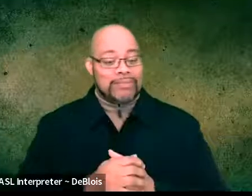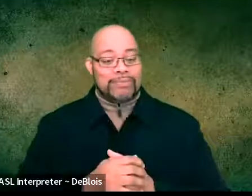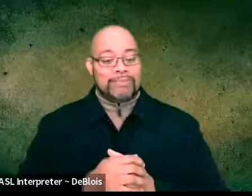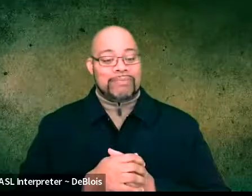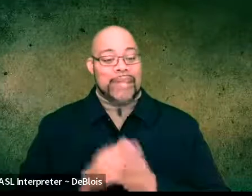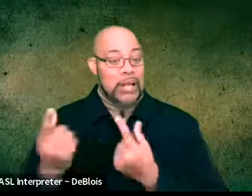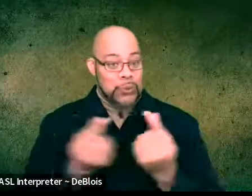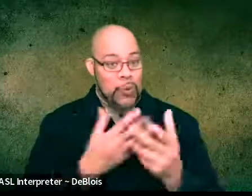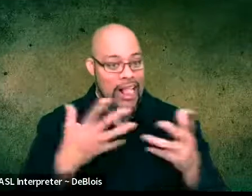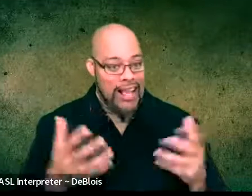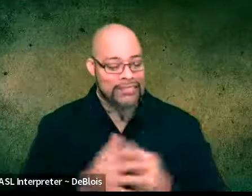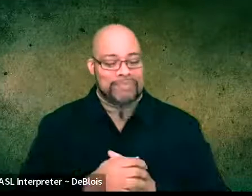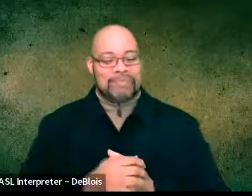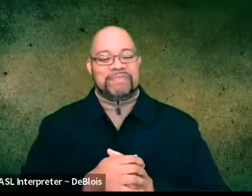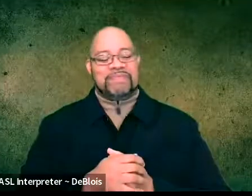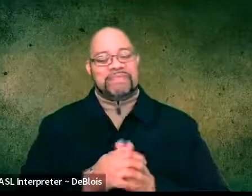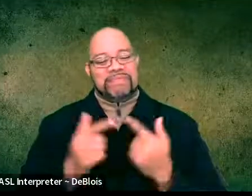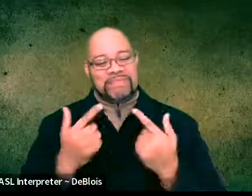lot.